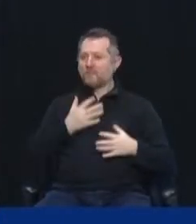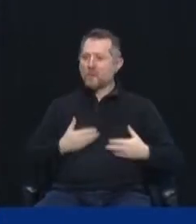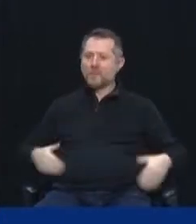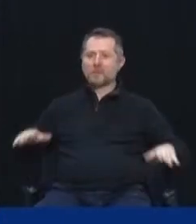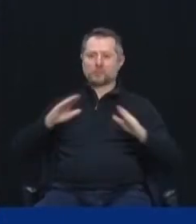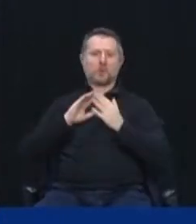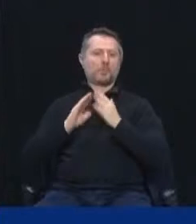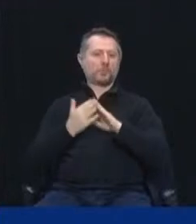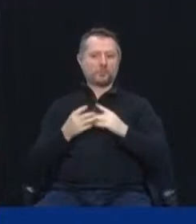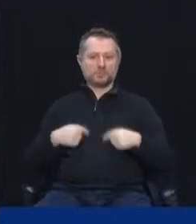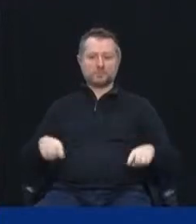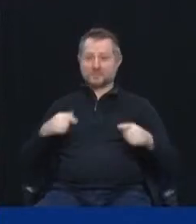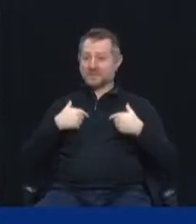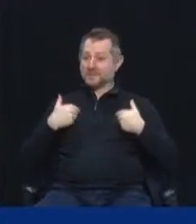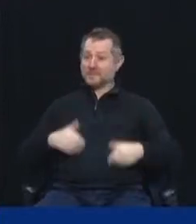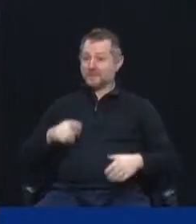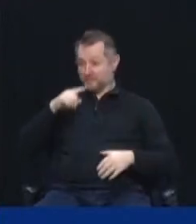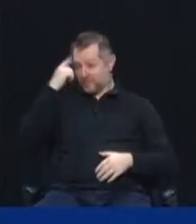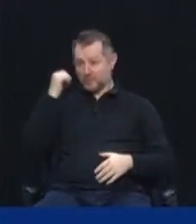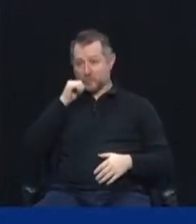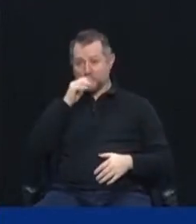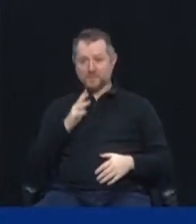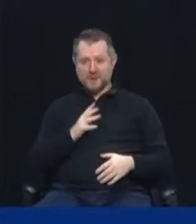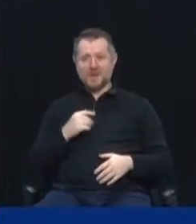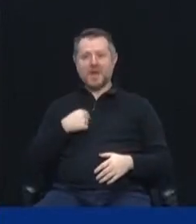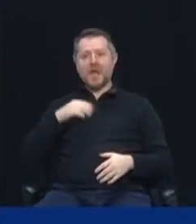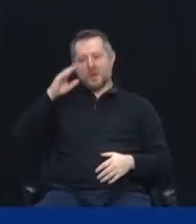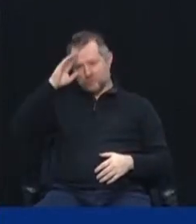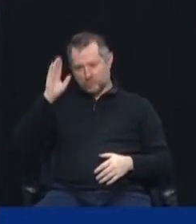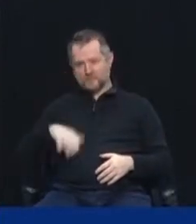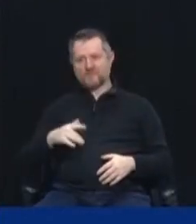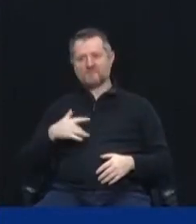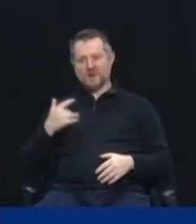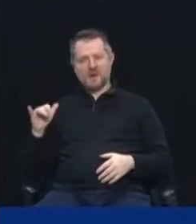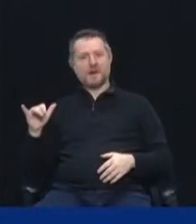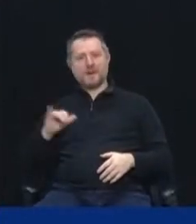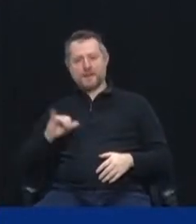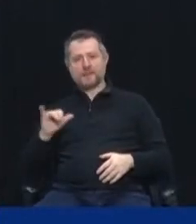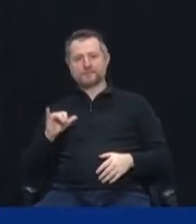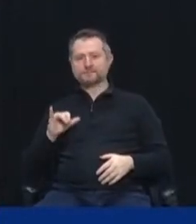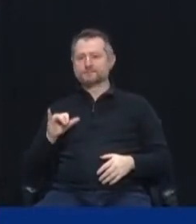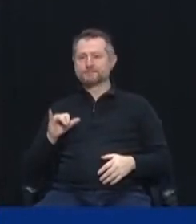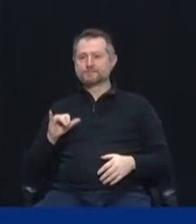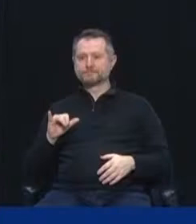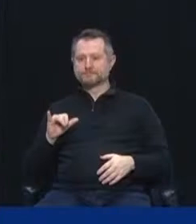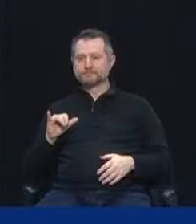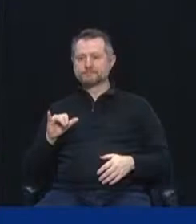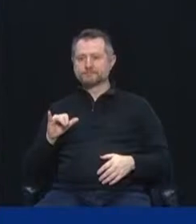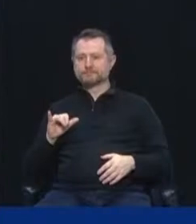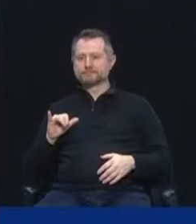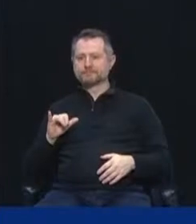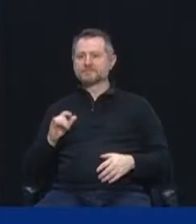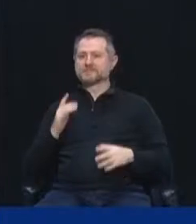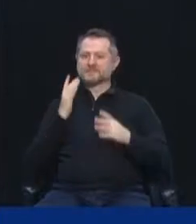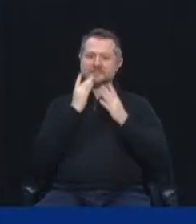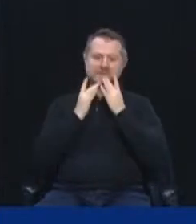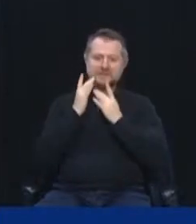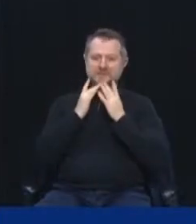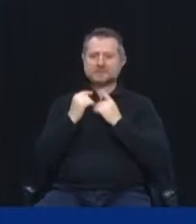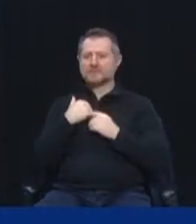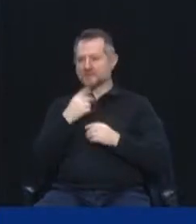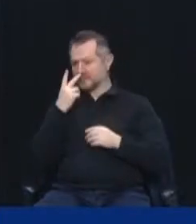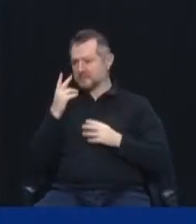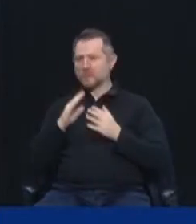a Black woman, I know what it is to go without. I've seen my communities, the Black and